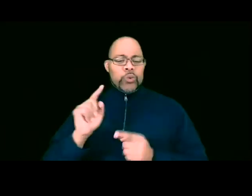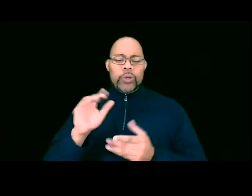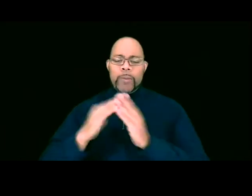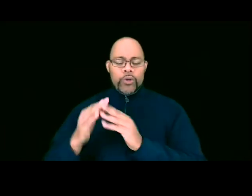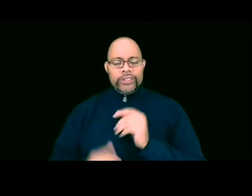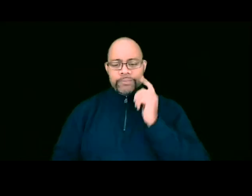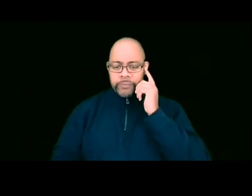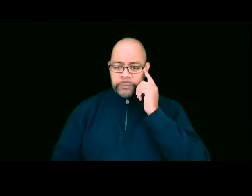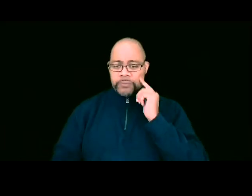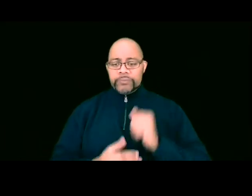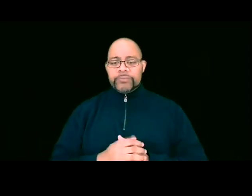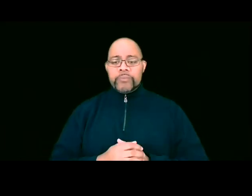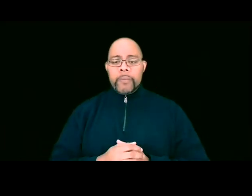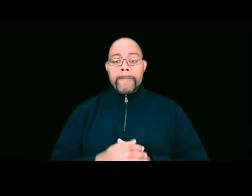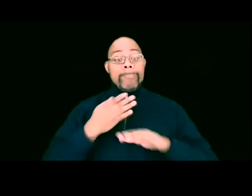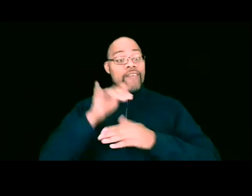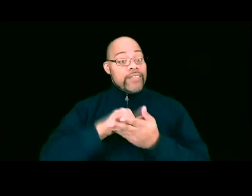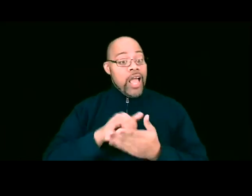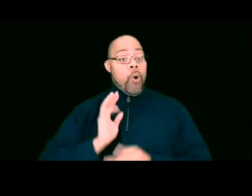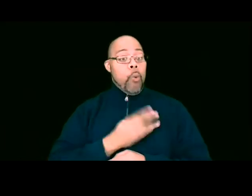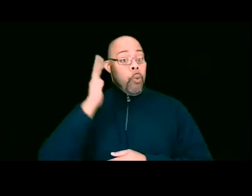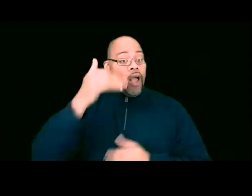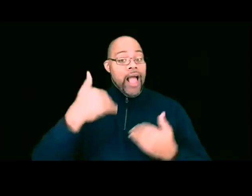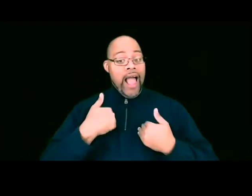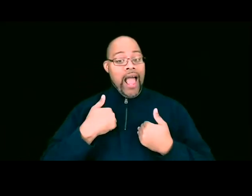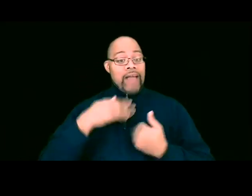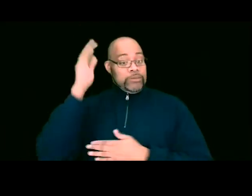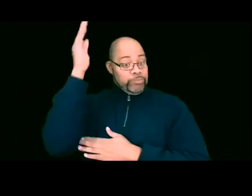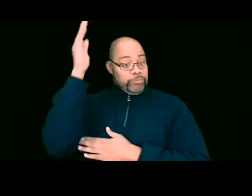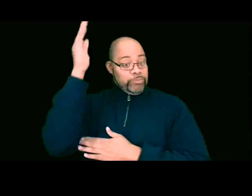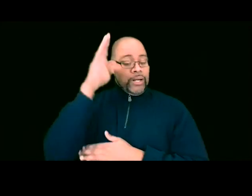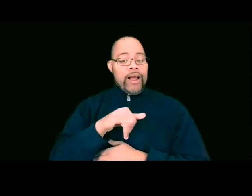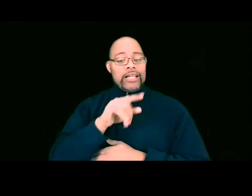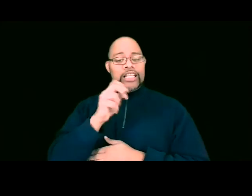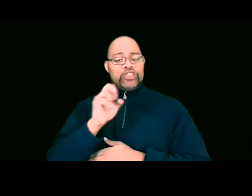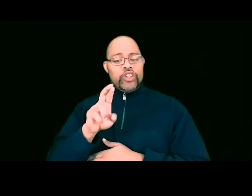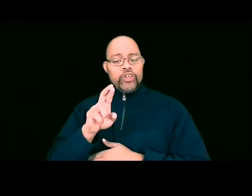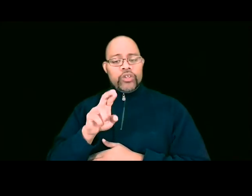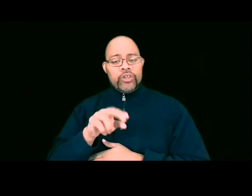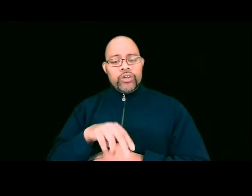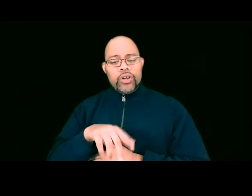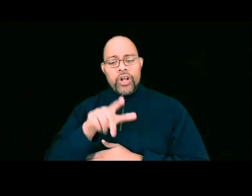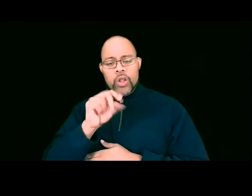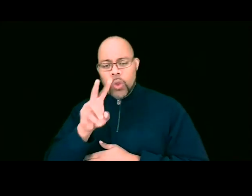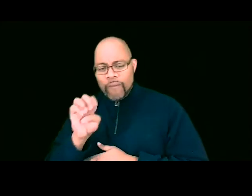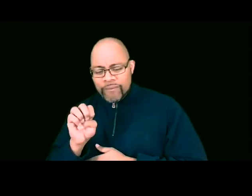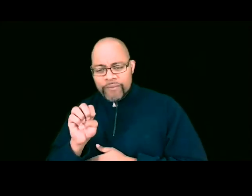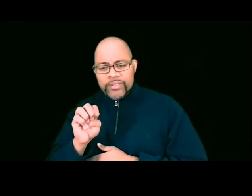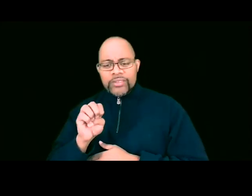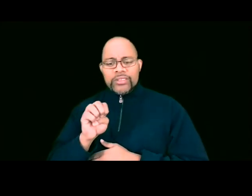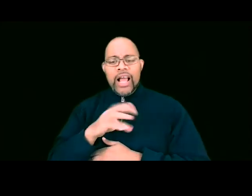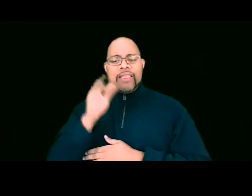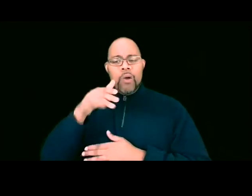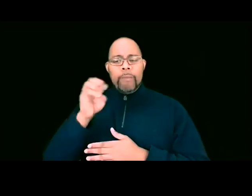community. After that, we're going to have a keynote by Zandil Naholo, and it will